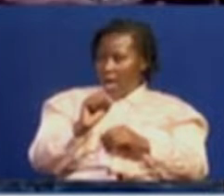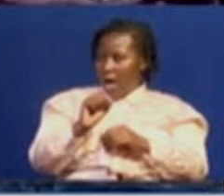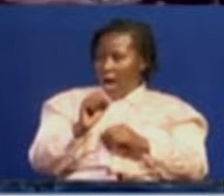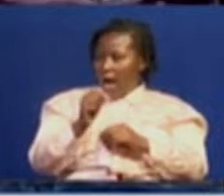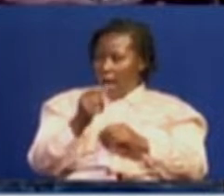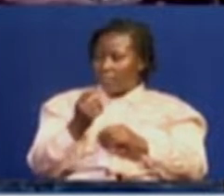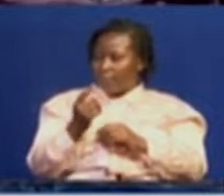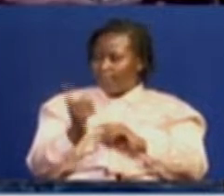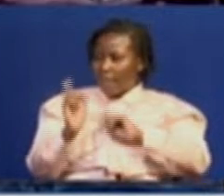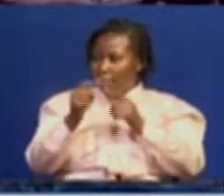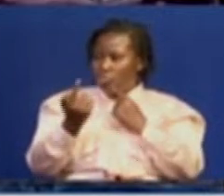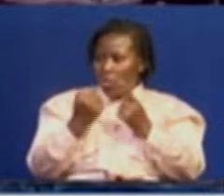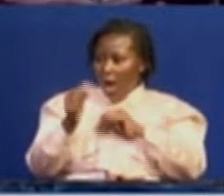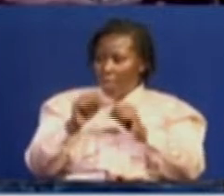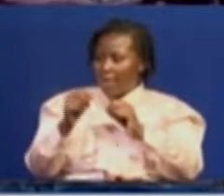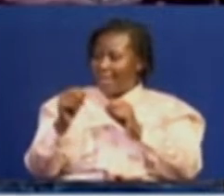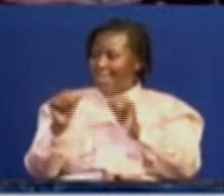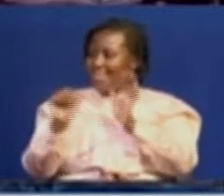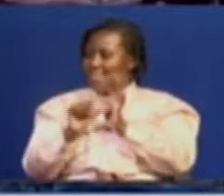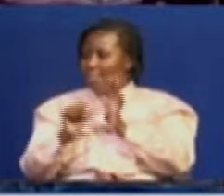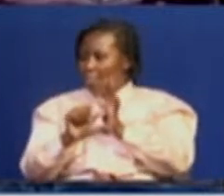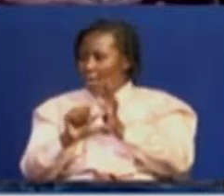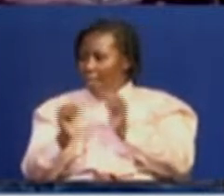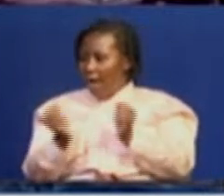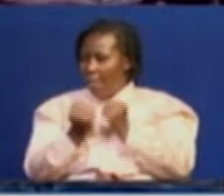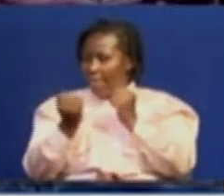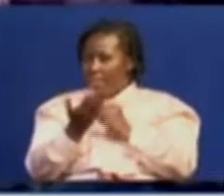Kenywa has come out to talk about the issue.